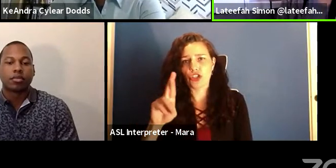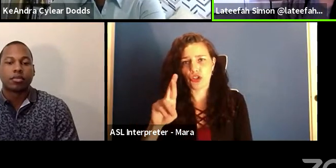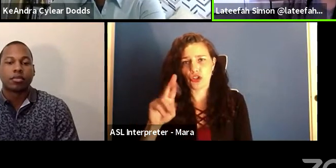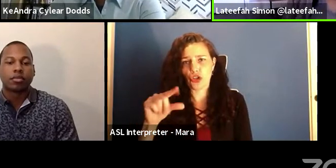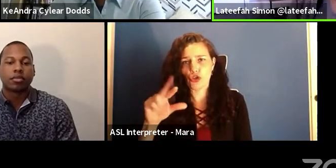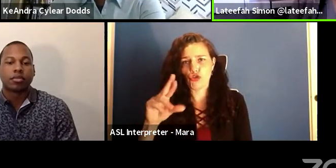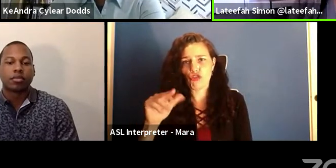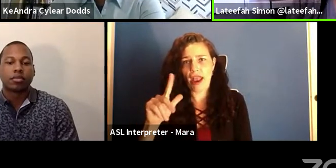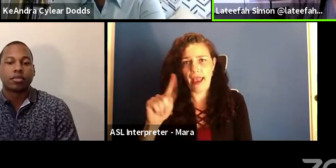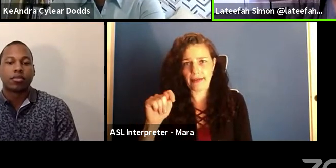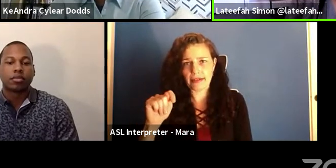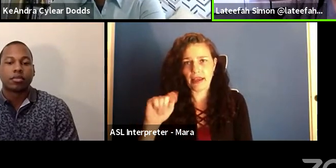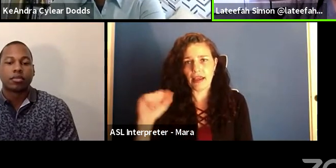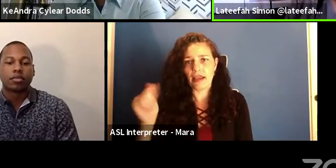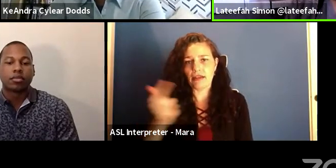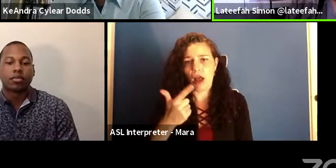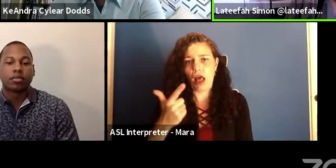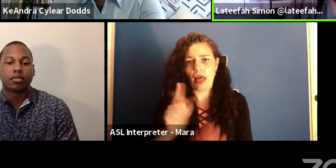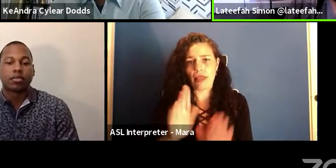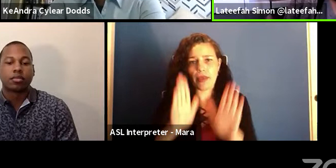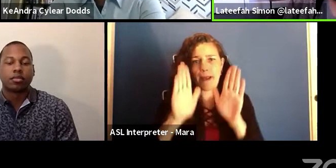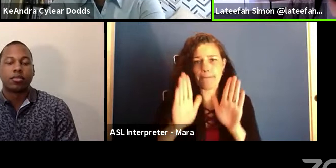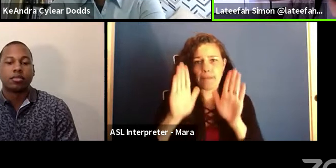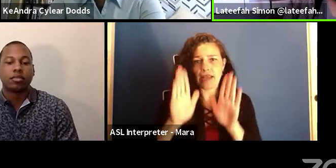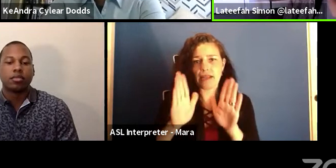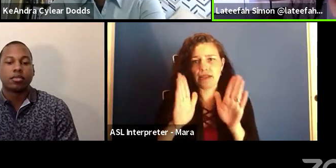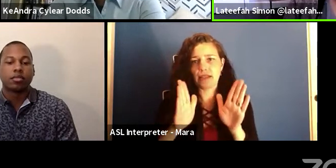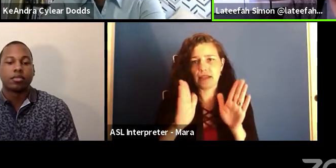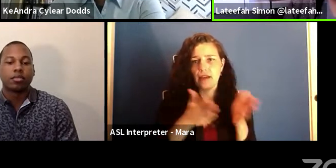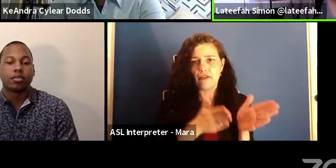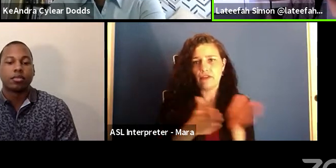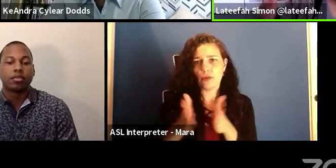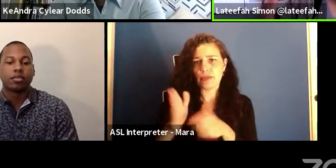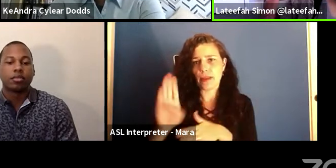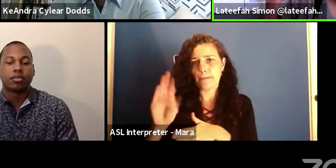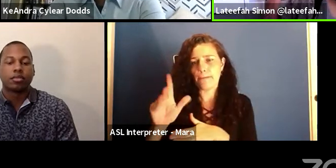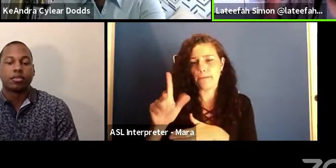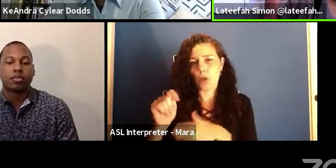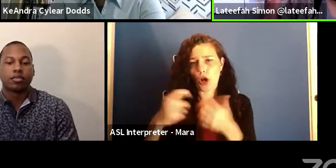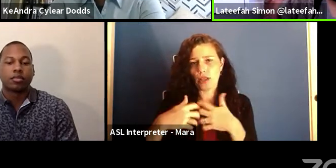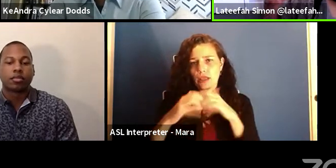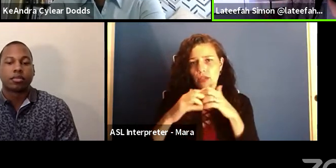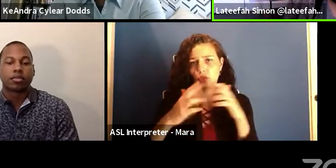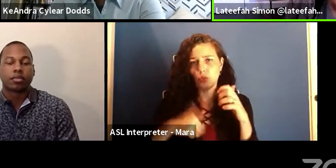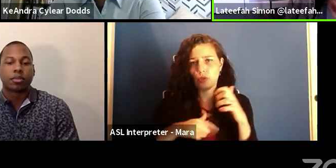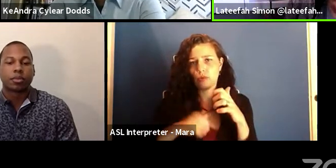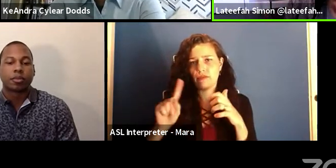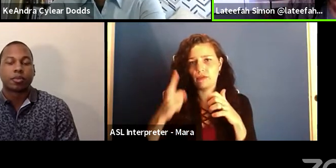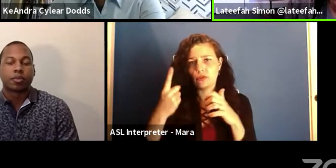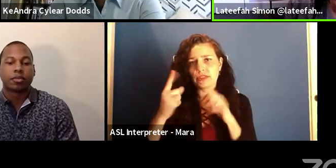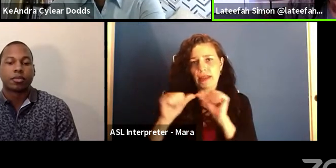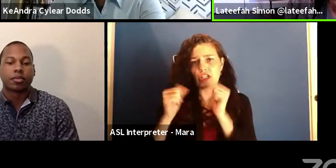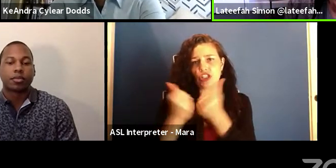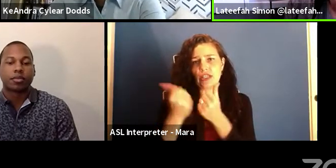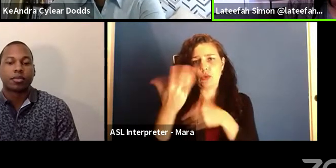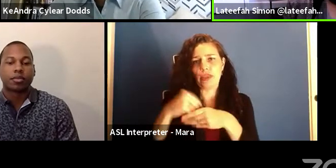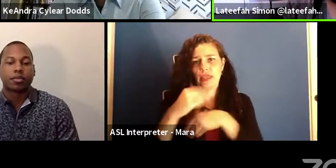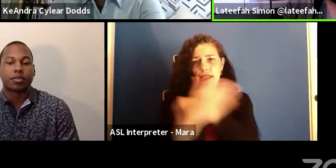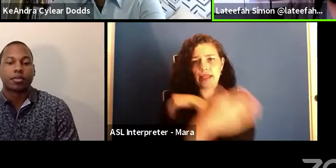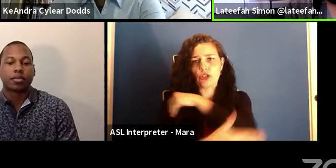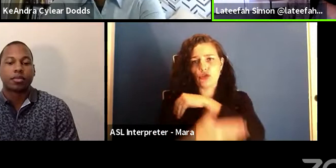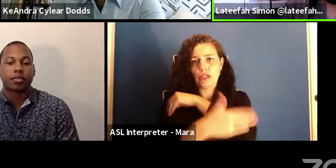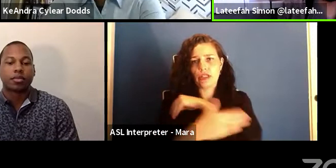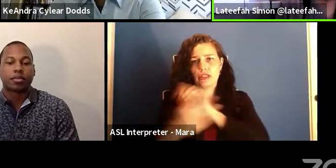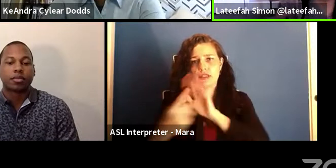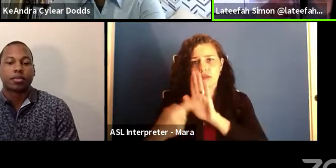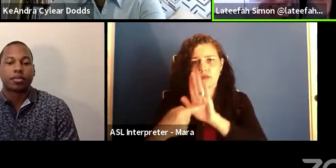the amazing reforms that BART had launched, we were one of the first agencies in the country to to require